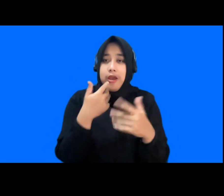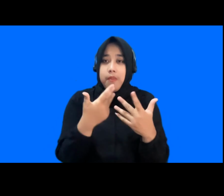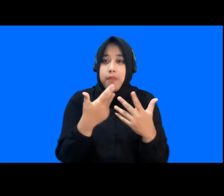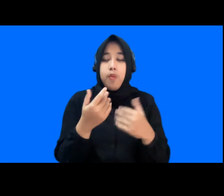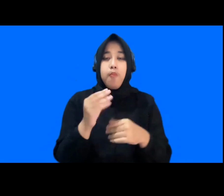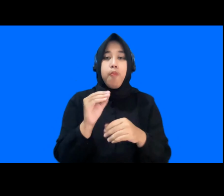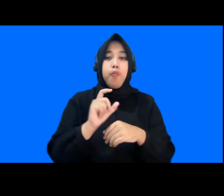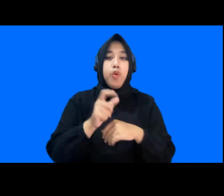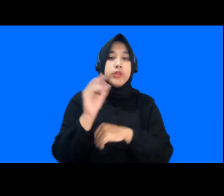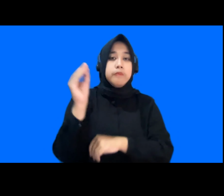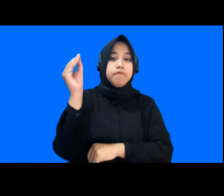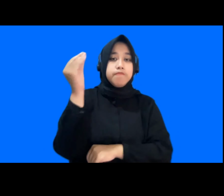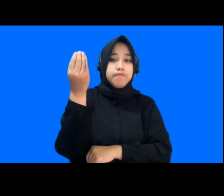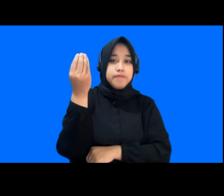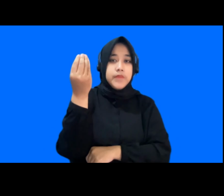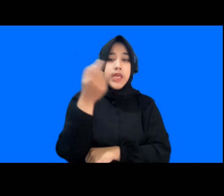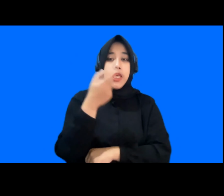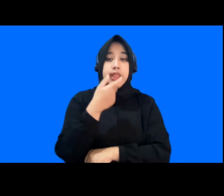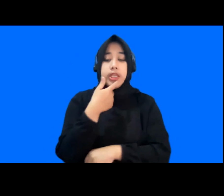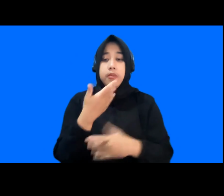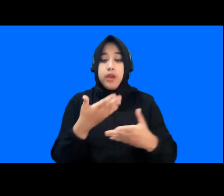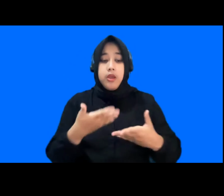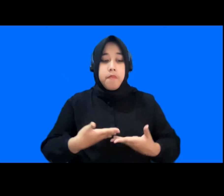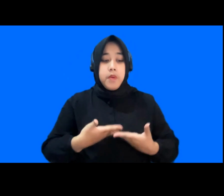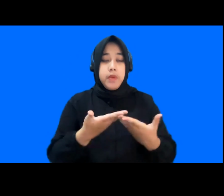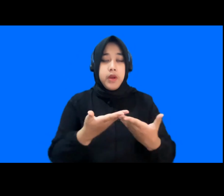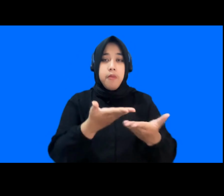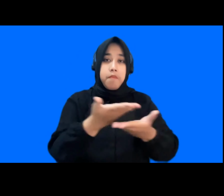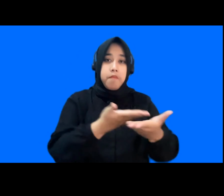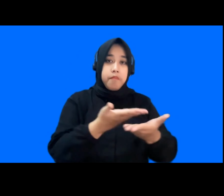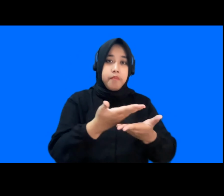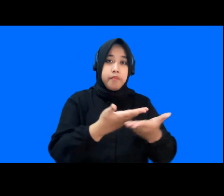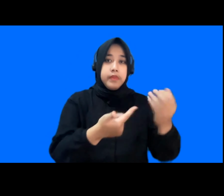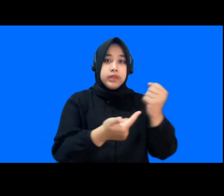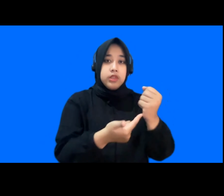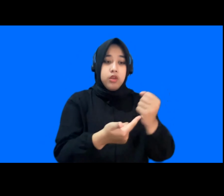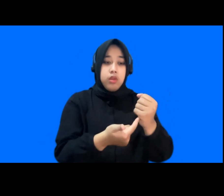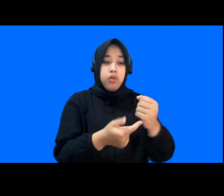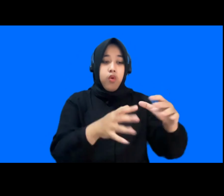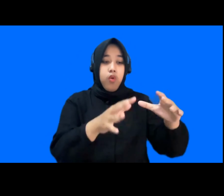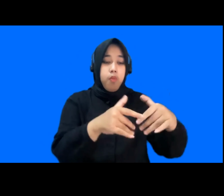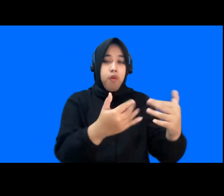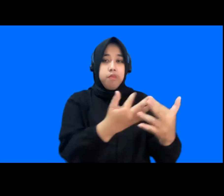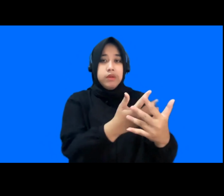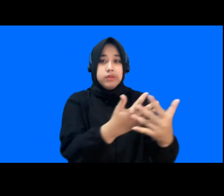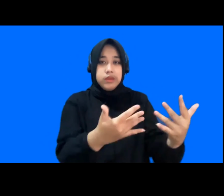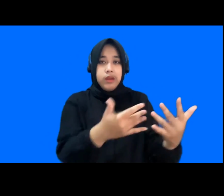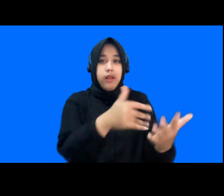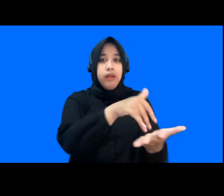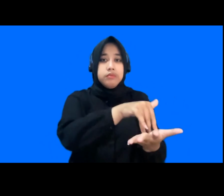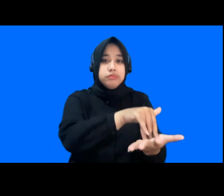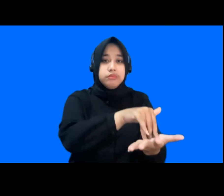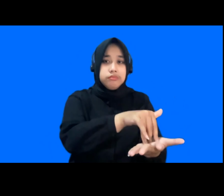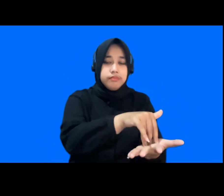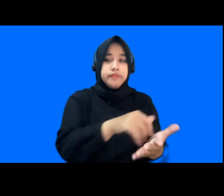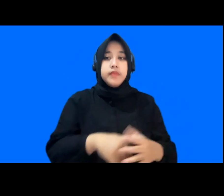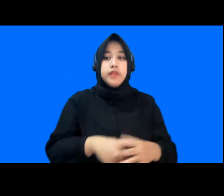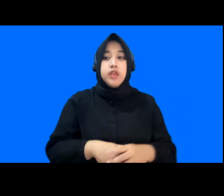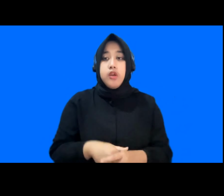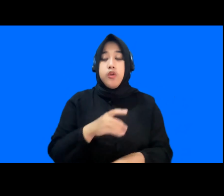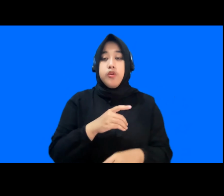vulnerables. Dr. Weiyu has given an important message that smart cities are not smart if they are not inclusive.